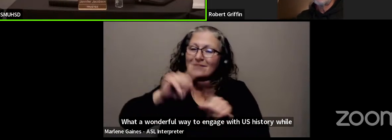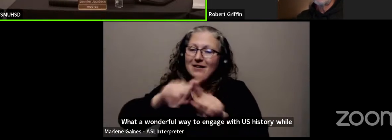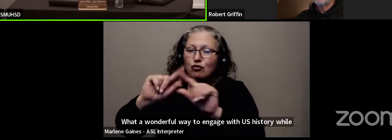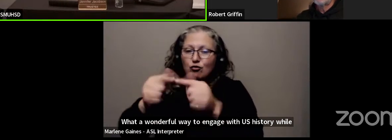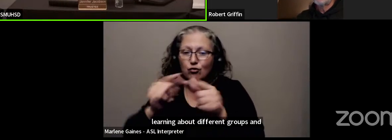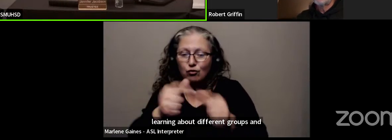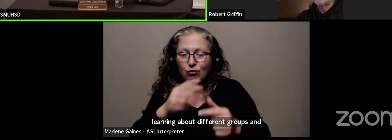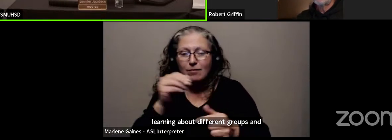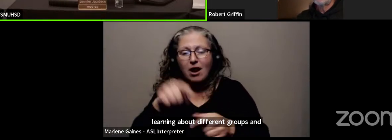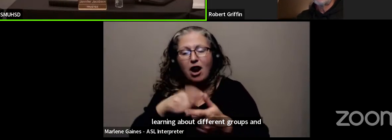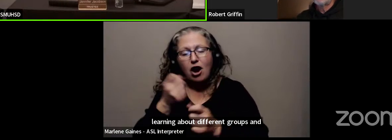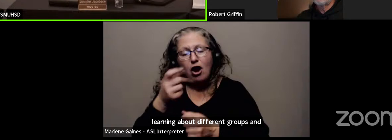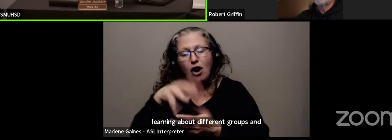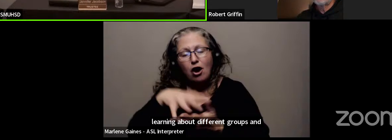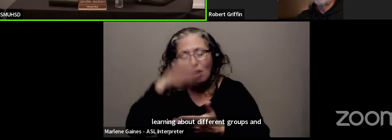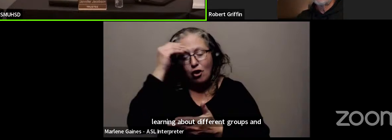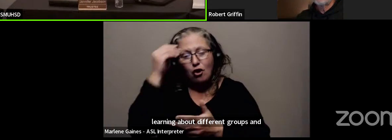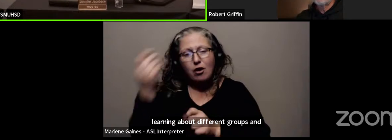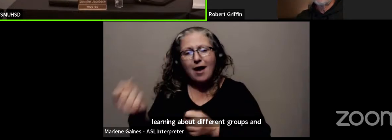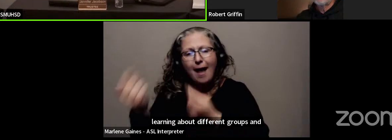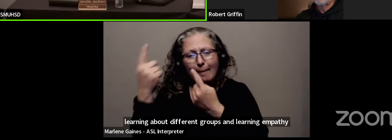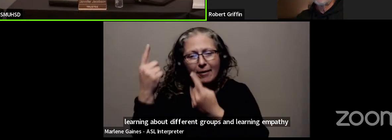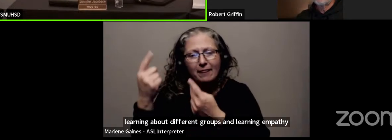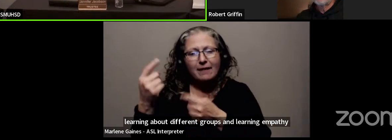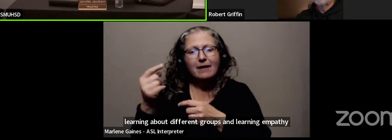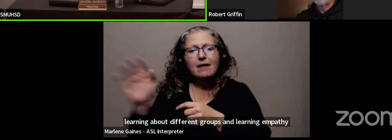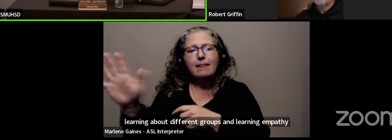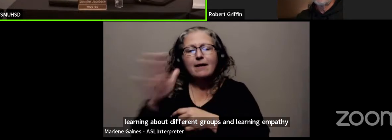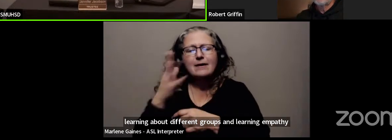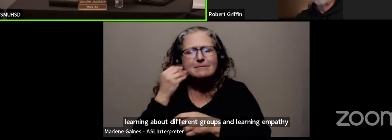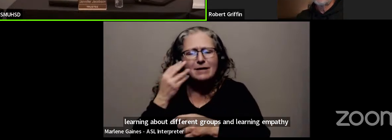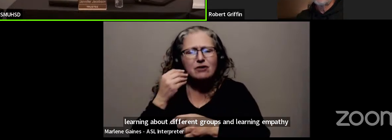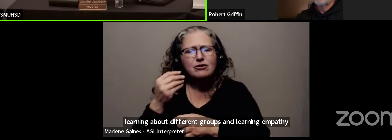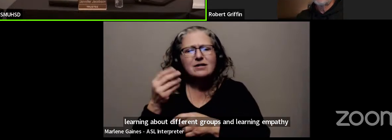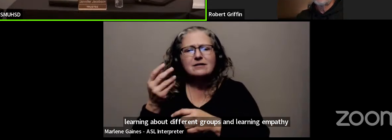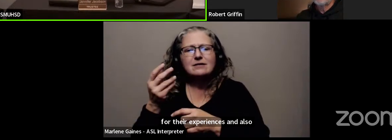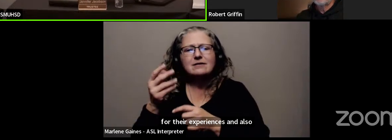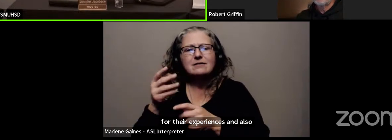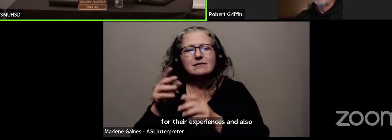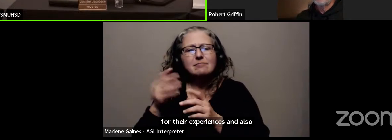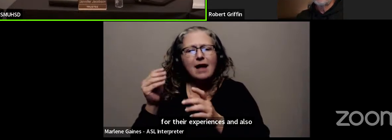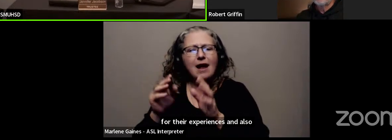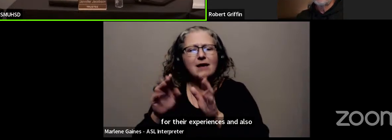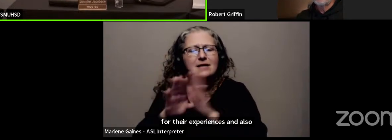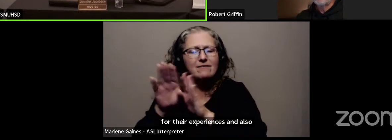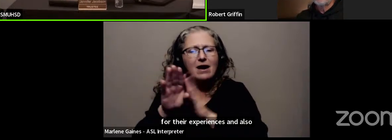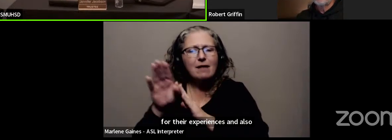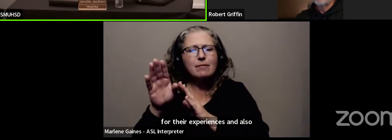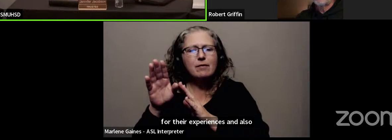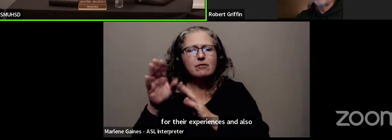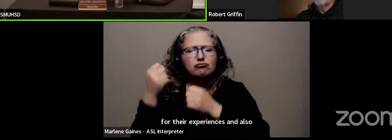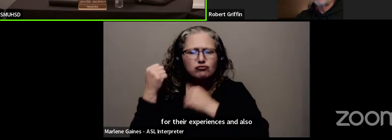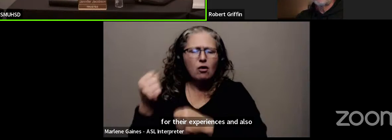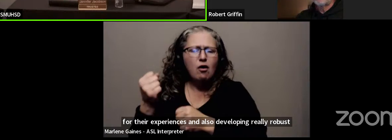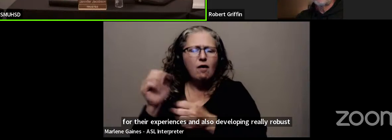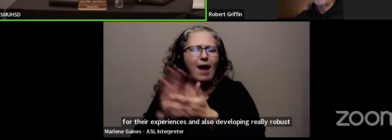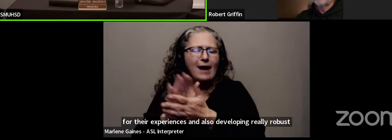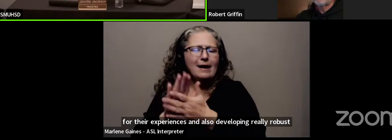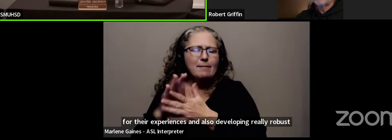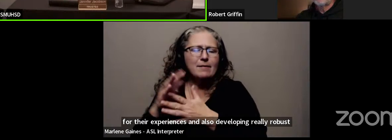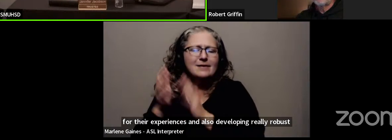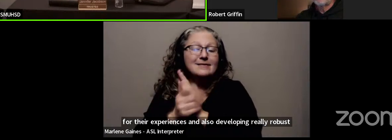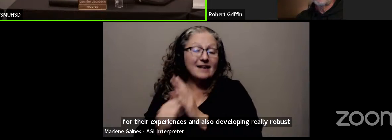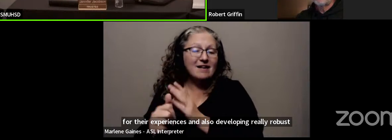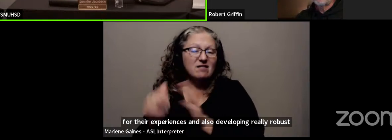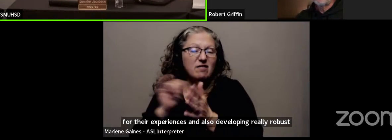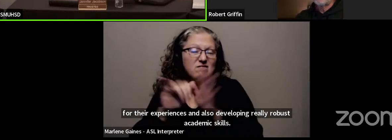learning empathy for their experiences and also developing really robust academic skills. So that